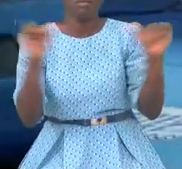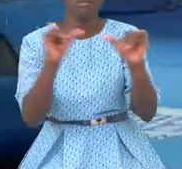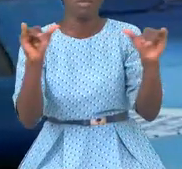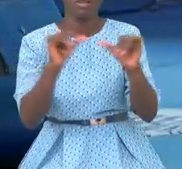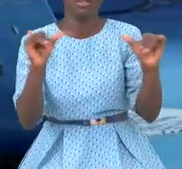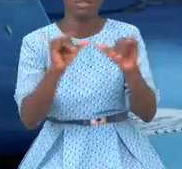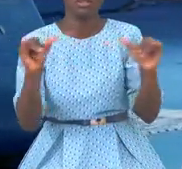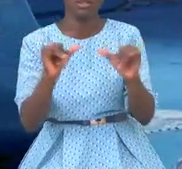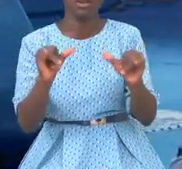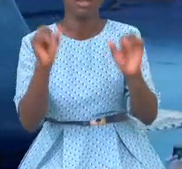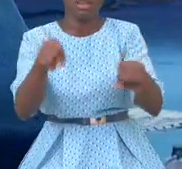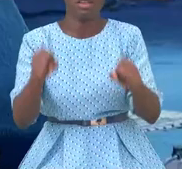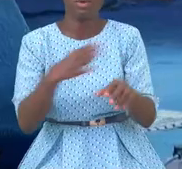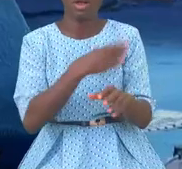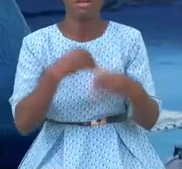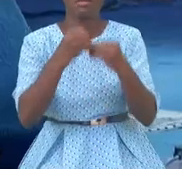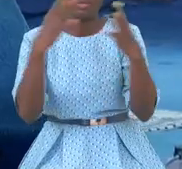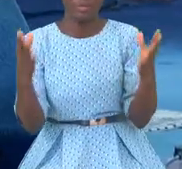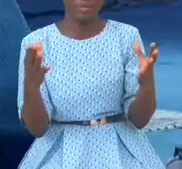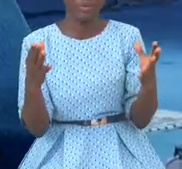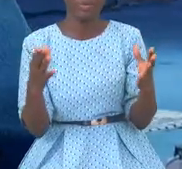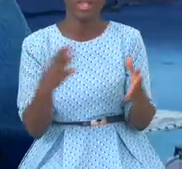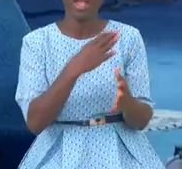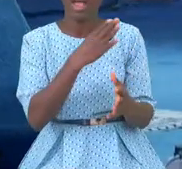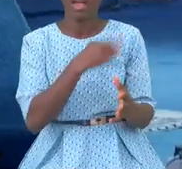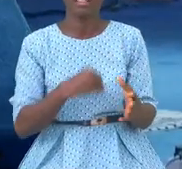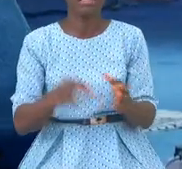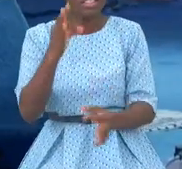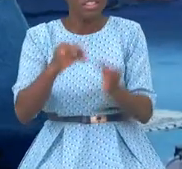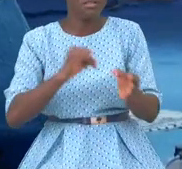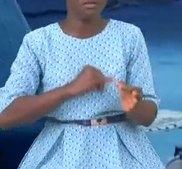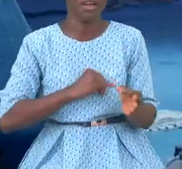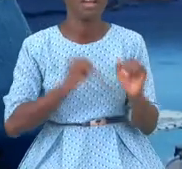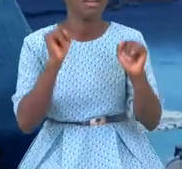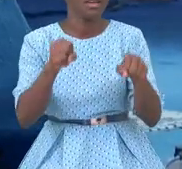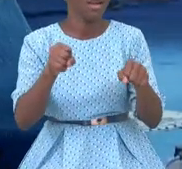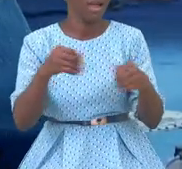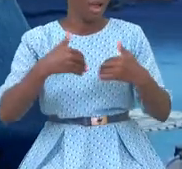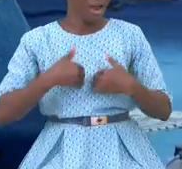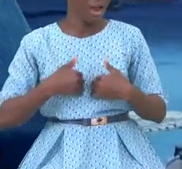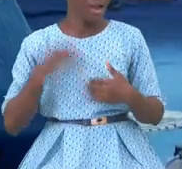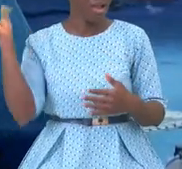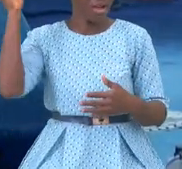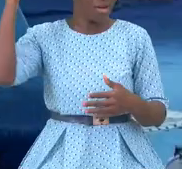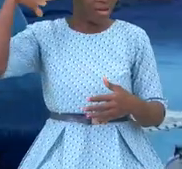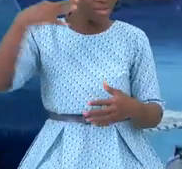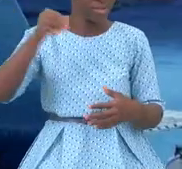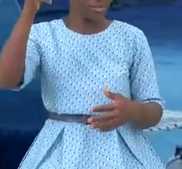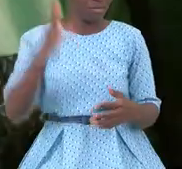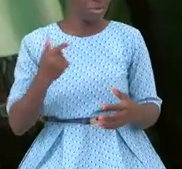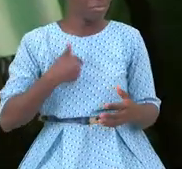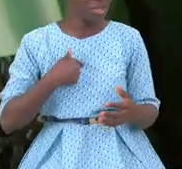I could have the grace of God of all people, you will have the grace of